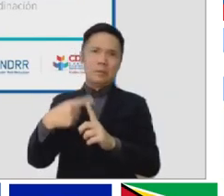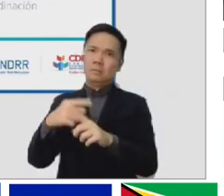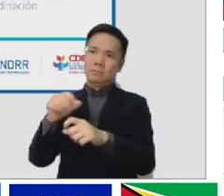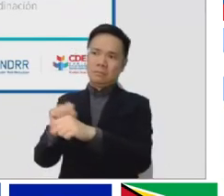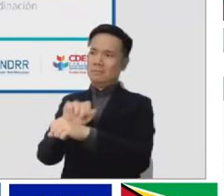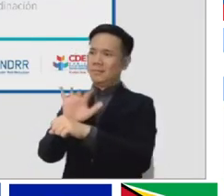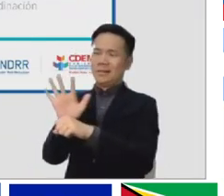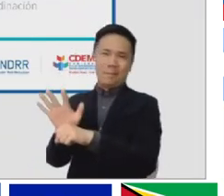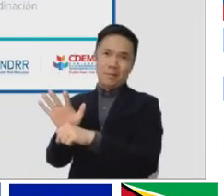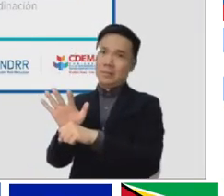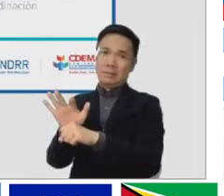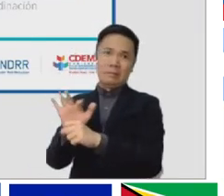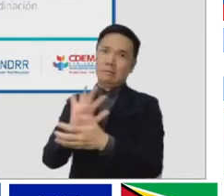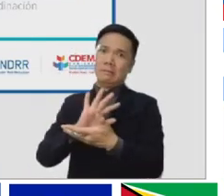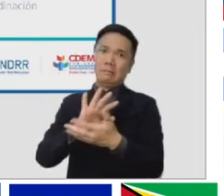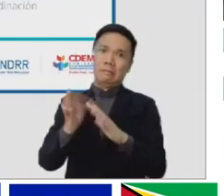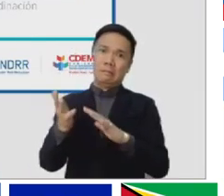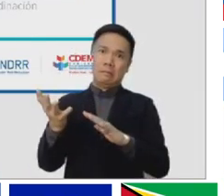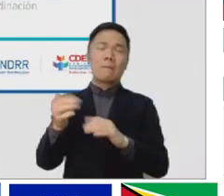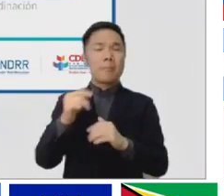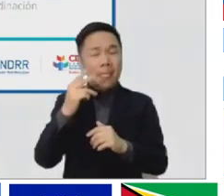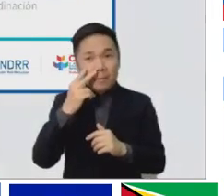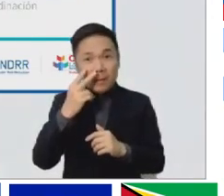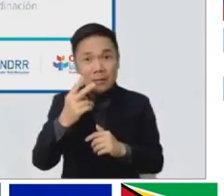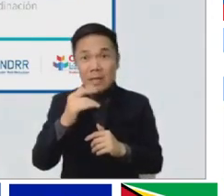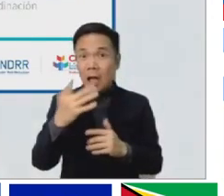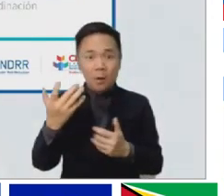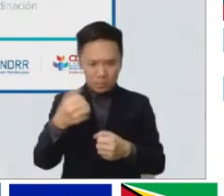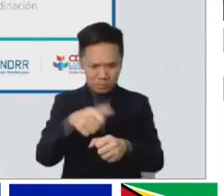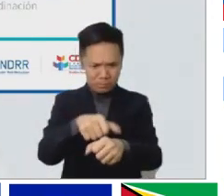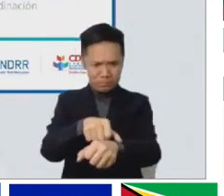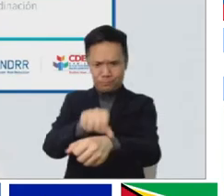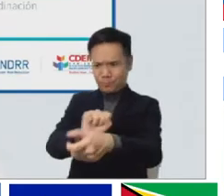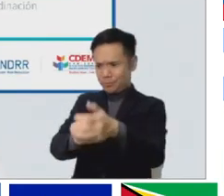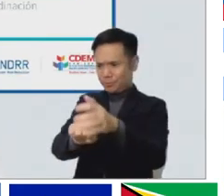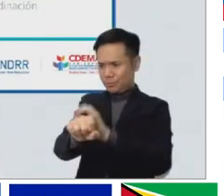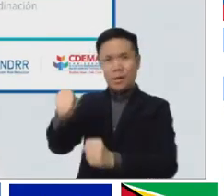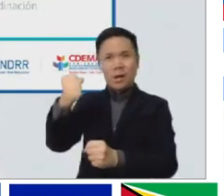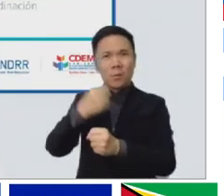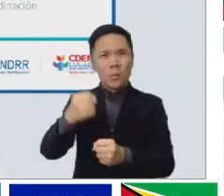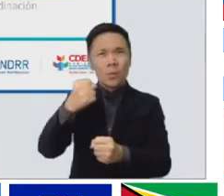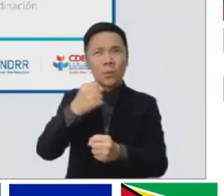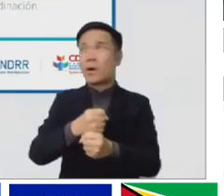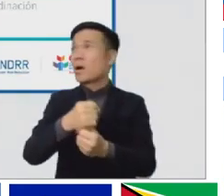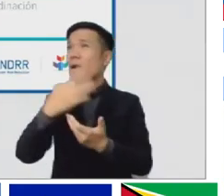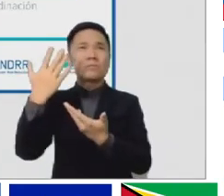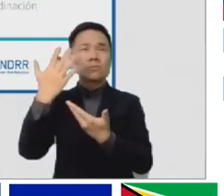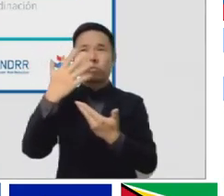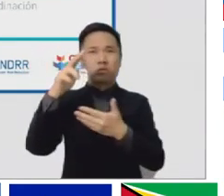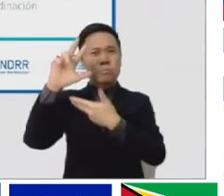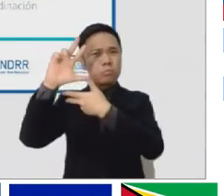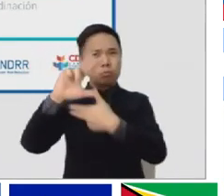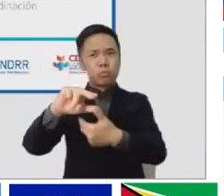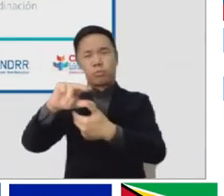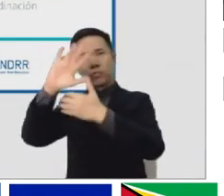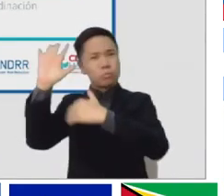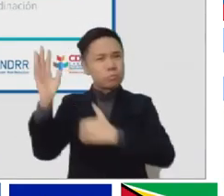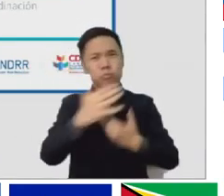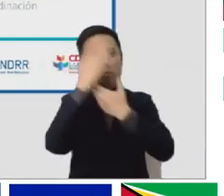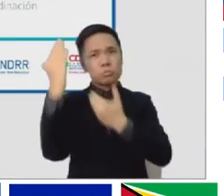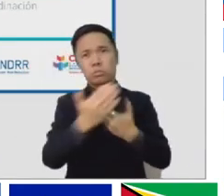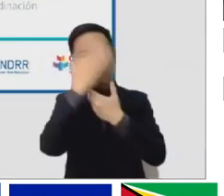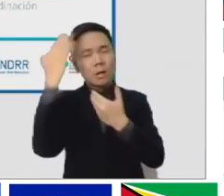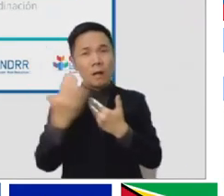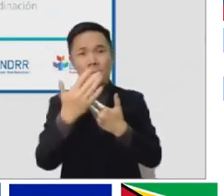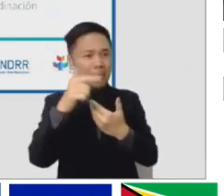really getting work done and orchestrated. These storms, these hurricanes also entail significant losses